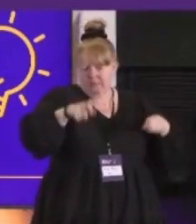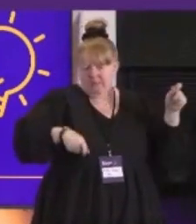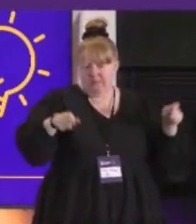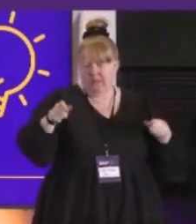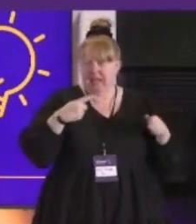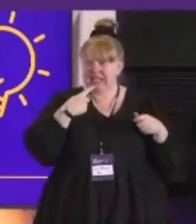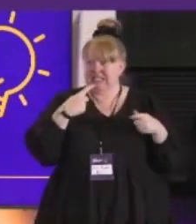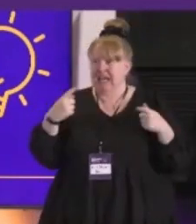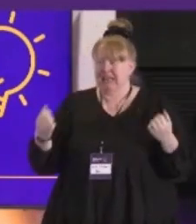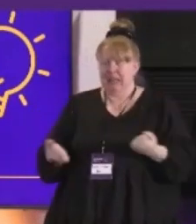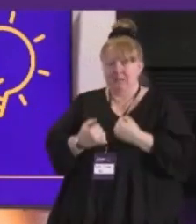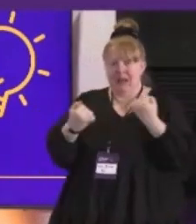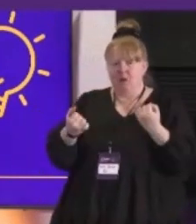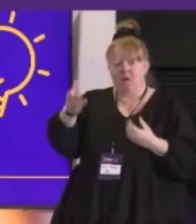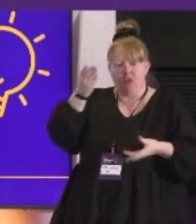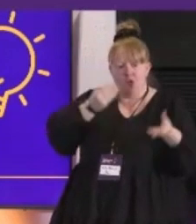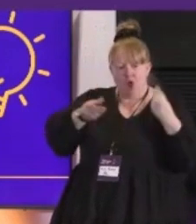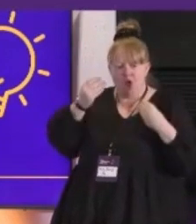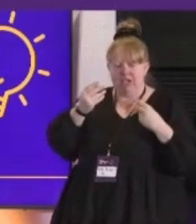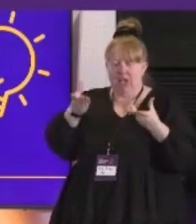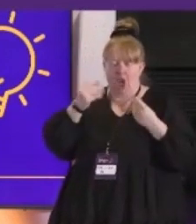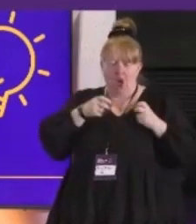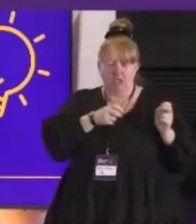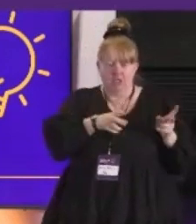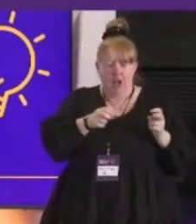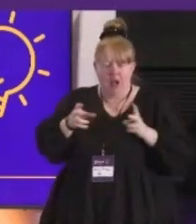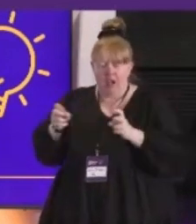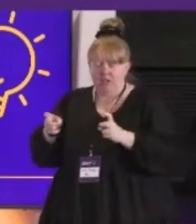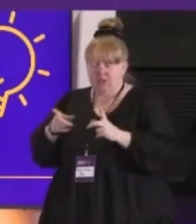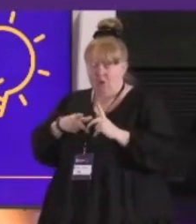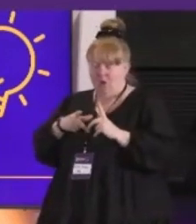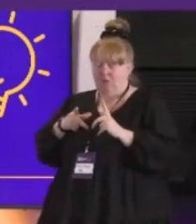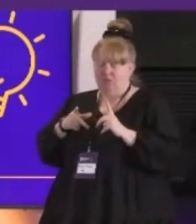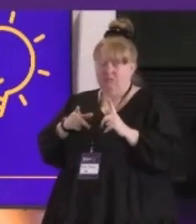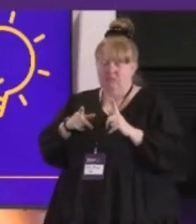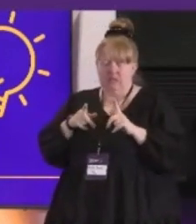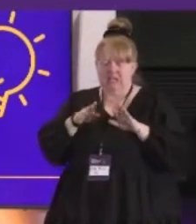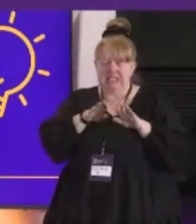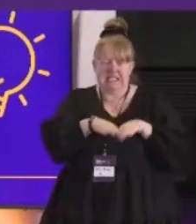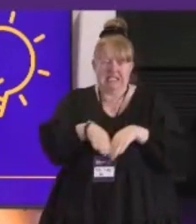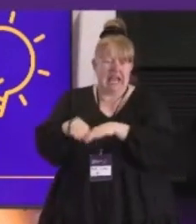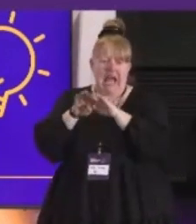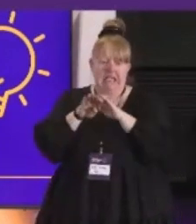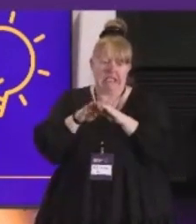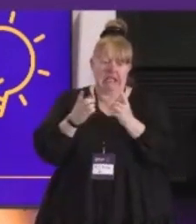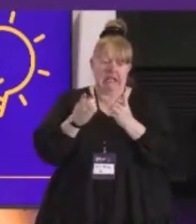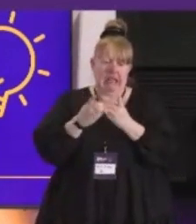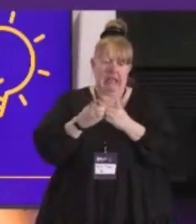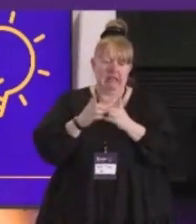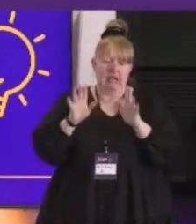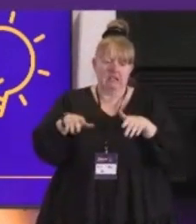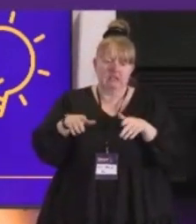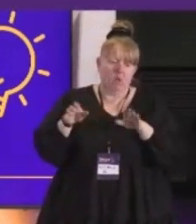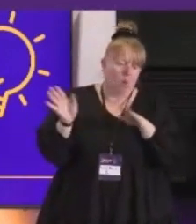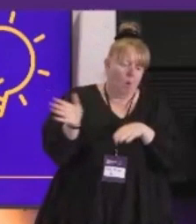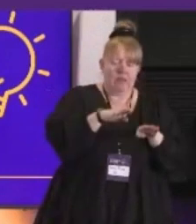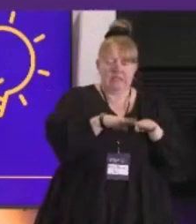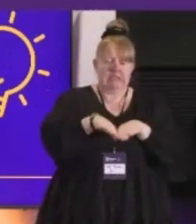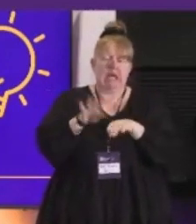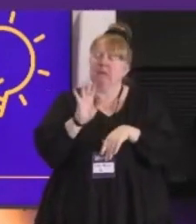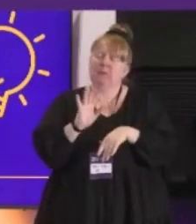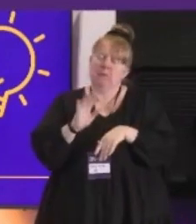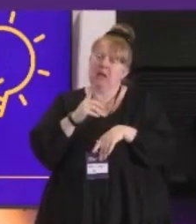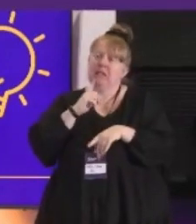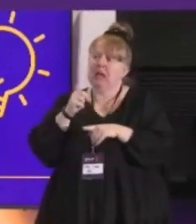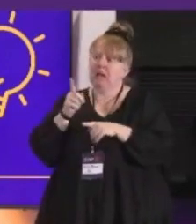crossover in learning and learning styles and not treating it as a very standalone subject. Similarly within teaching, I guess having the